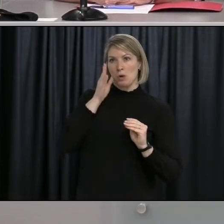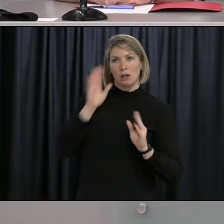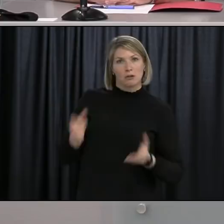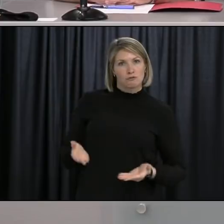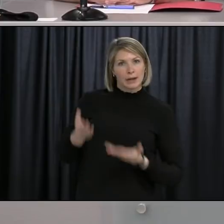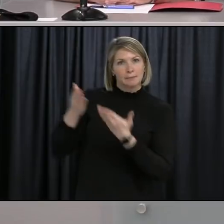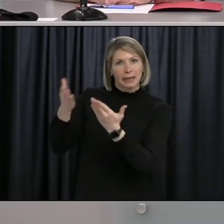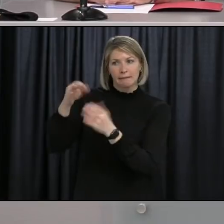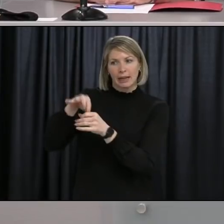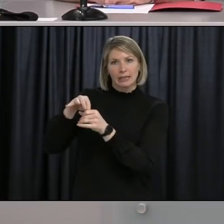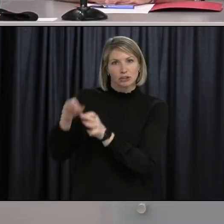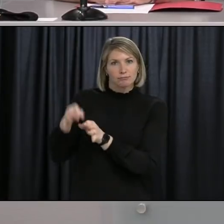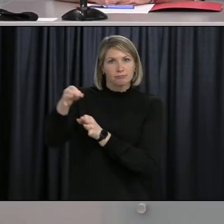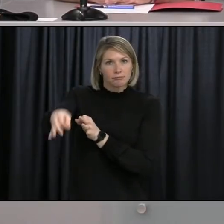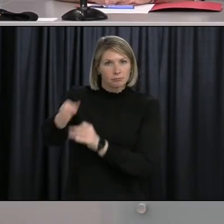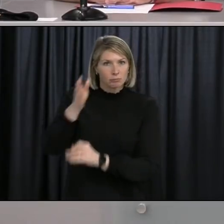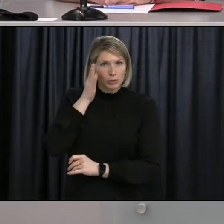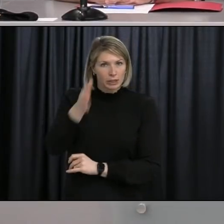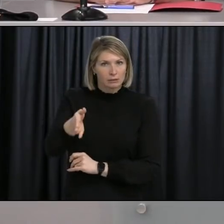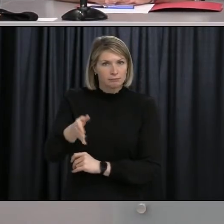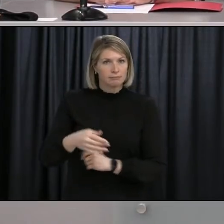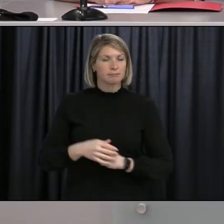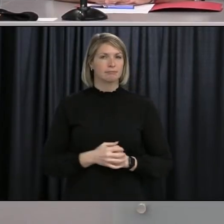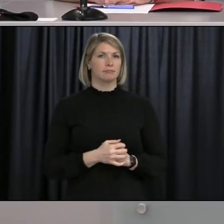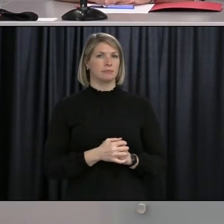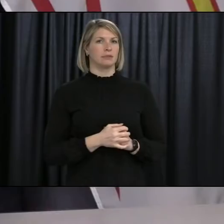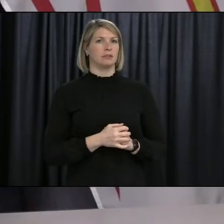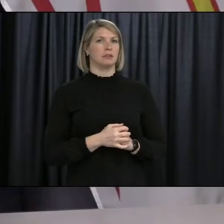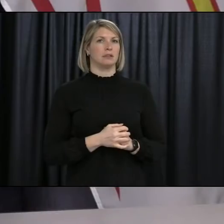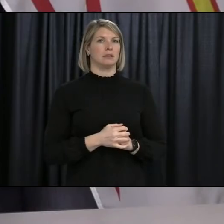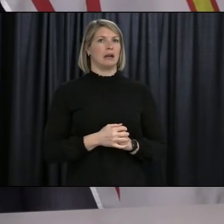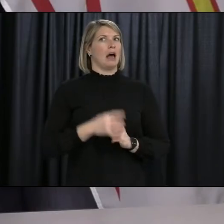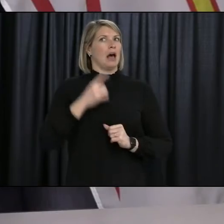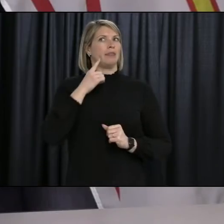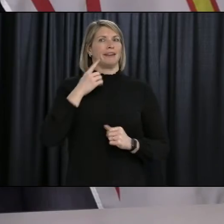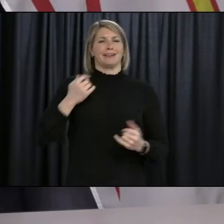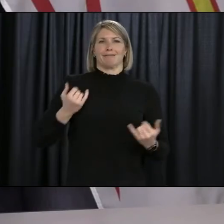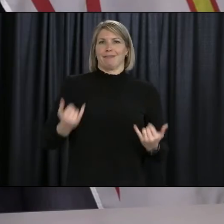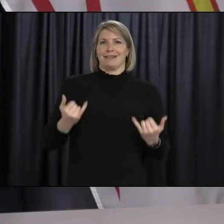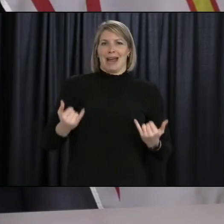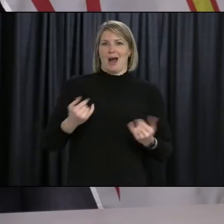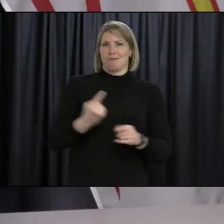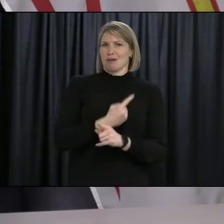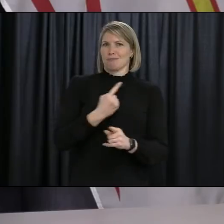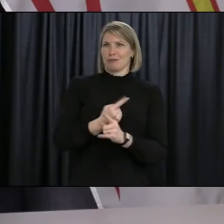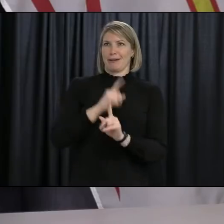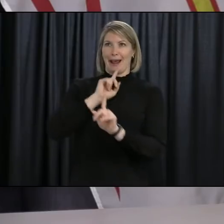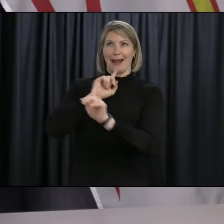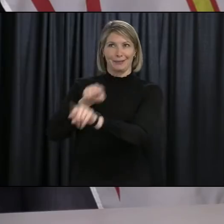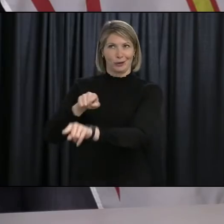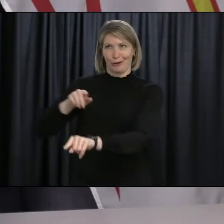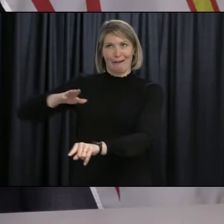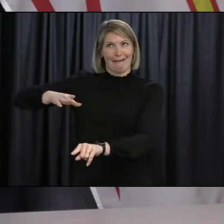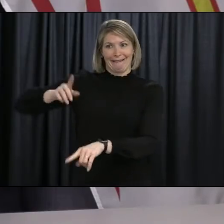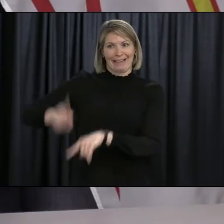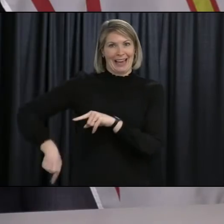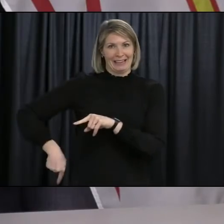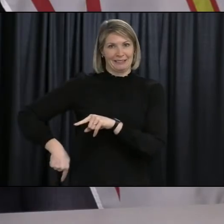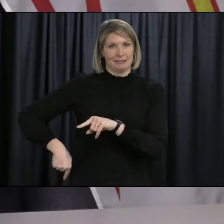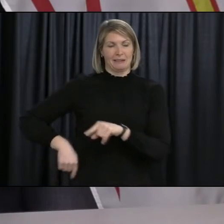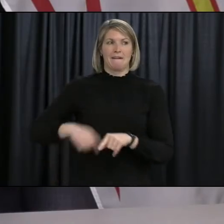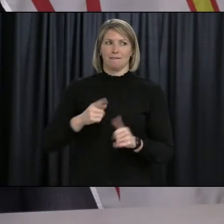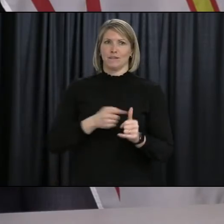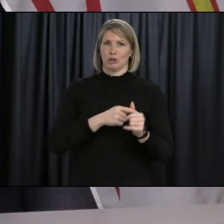what you have just announced? So I don't think it would be appropriate for me to talk about that right now before talking to him in a meeting.